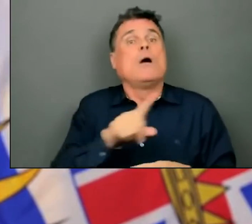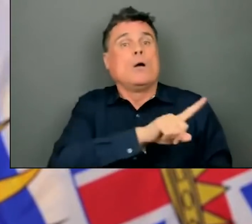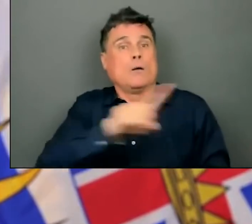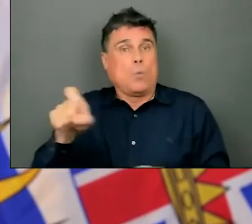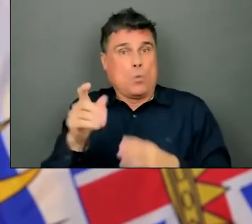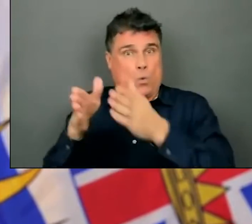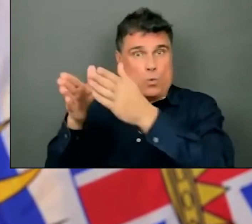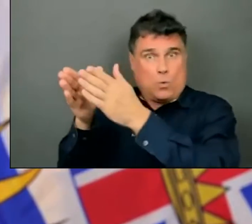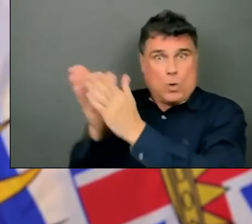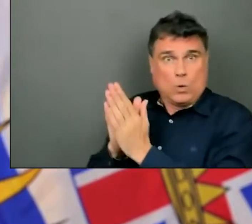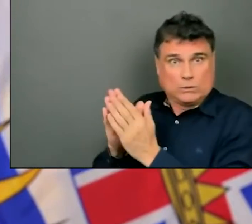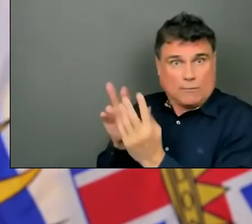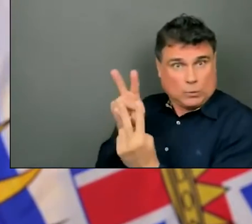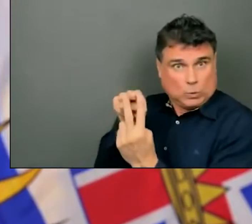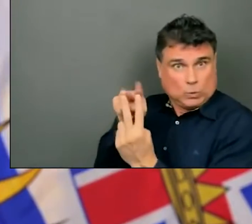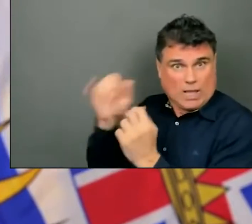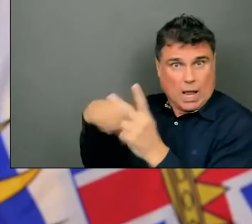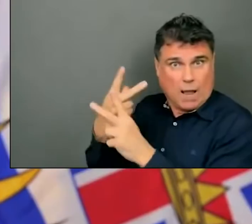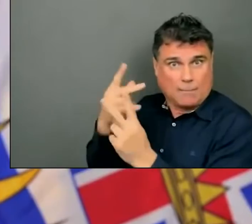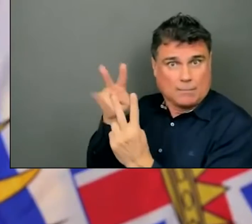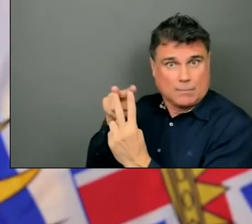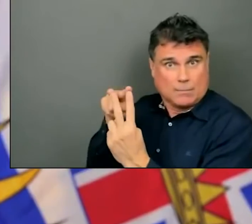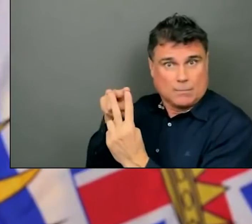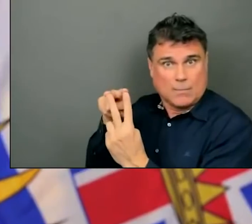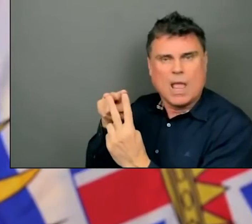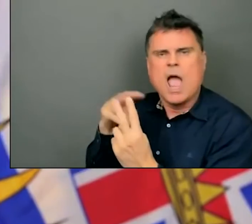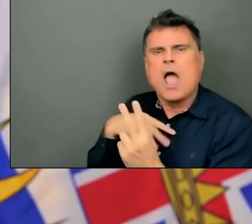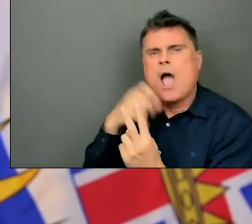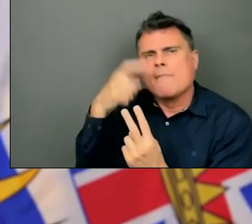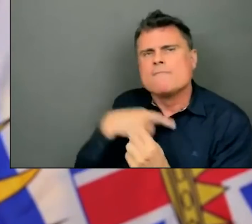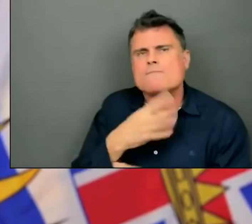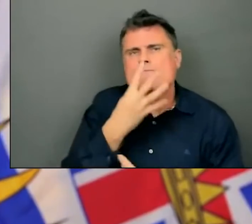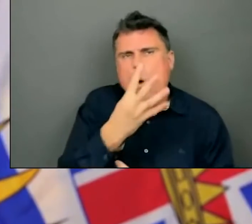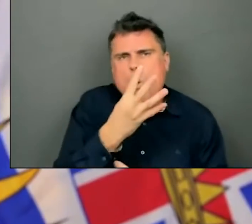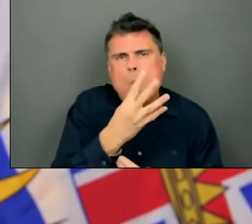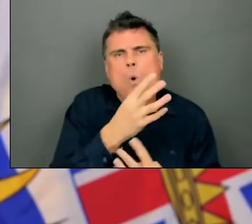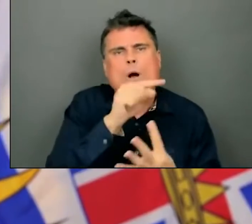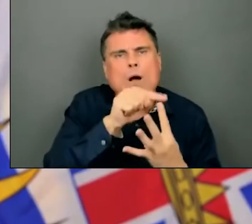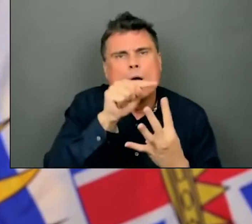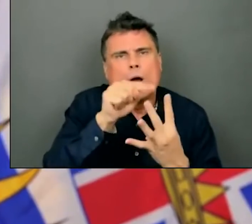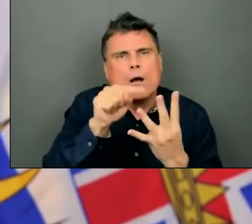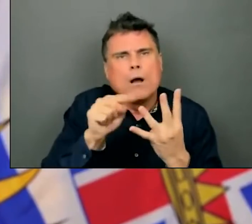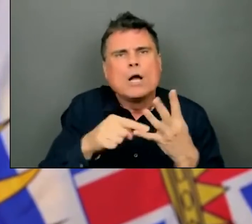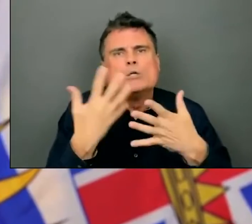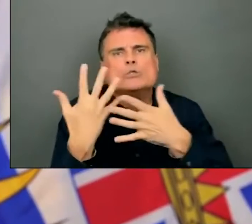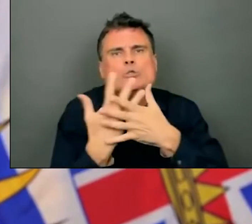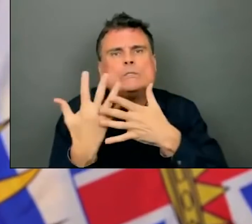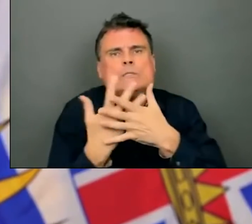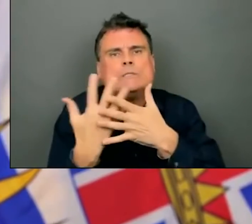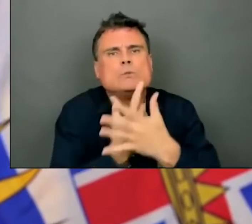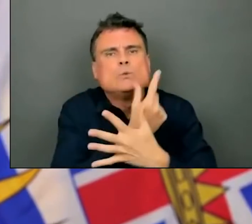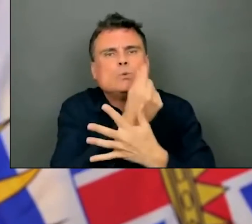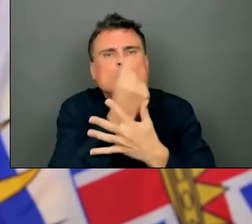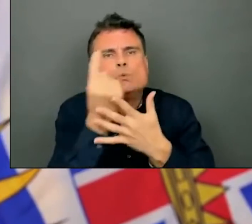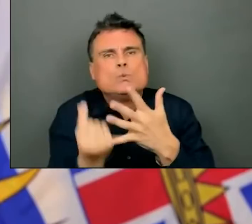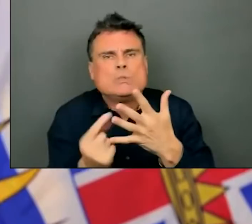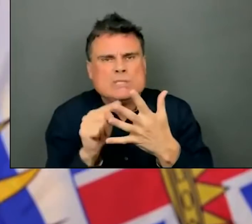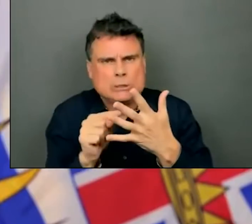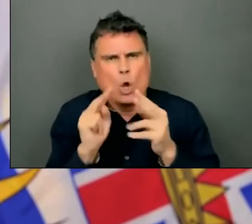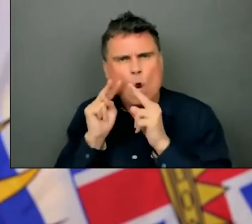be a 4-step self-screening tool that you can go online and find out if this is either of these are treatments that might